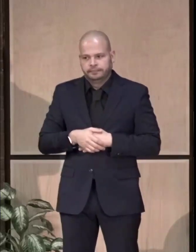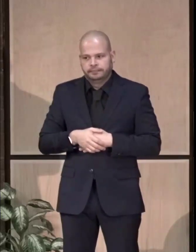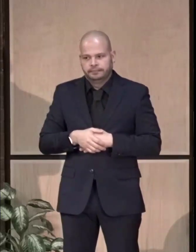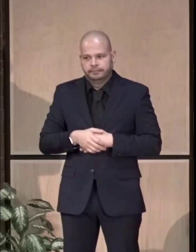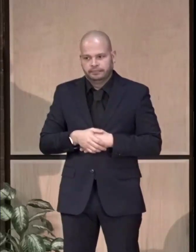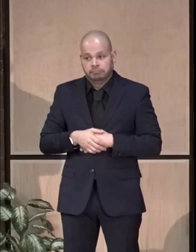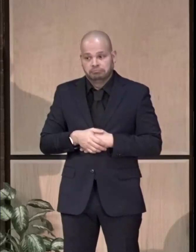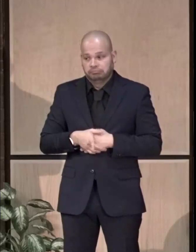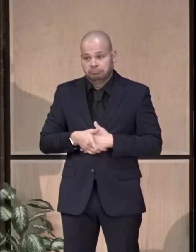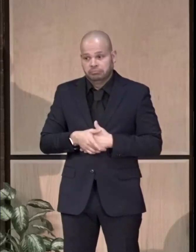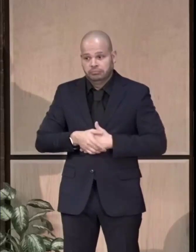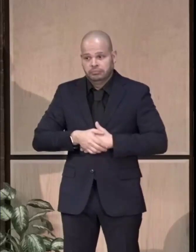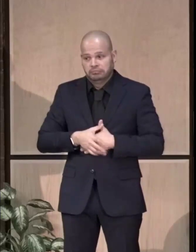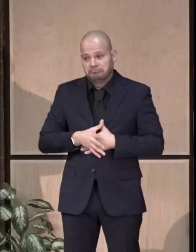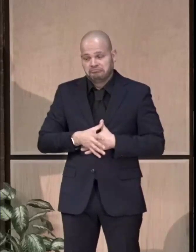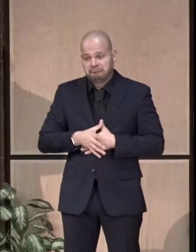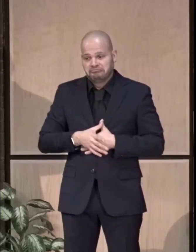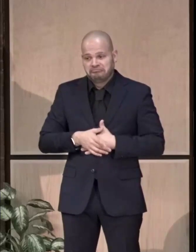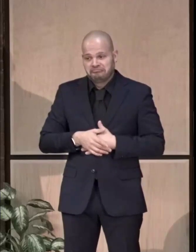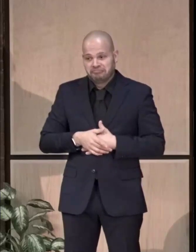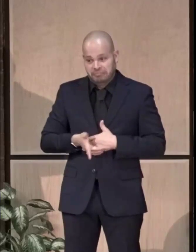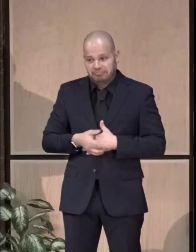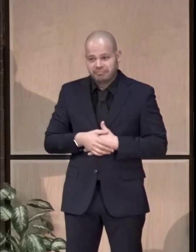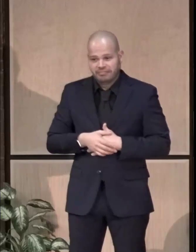The 10E? E as in Edward.